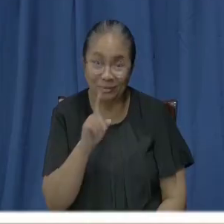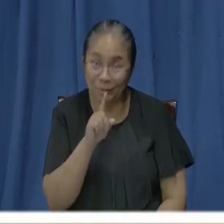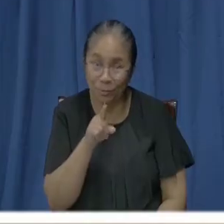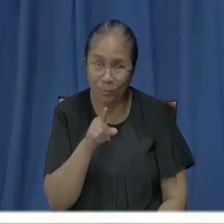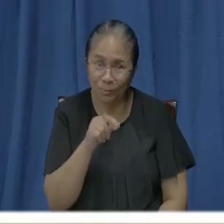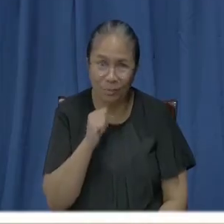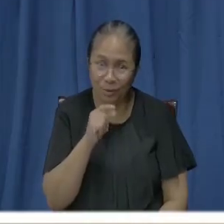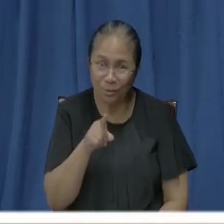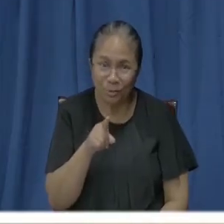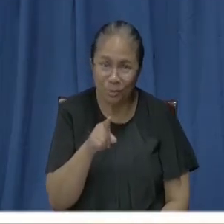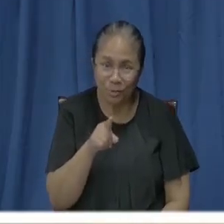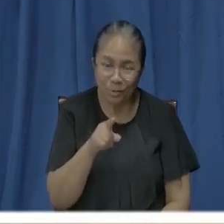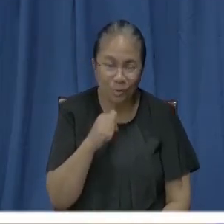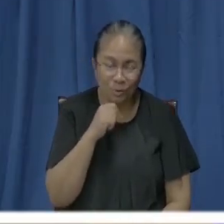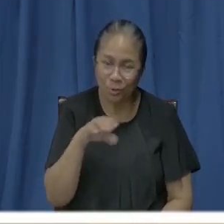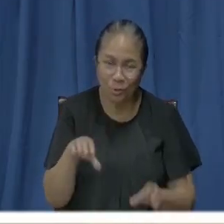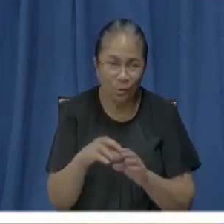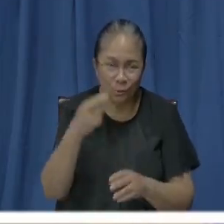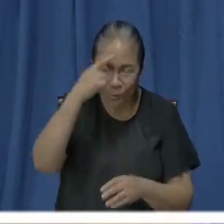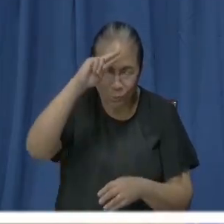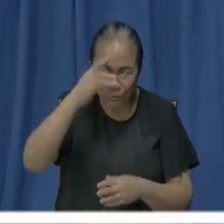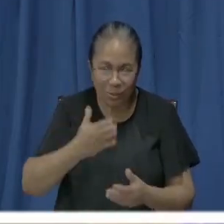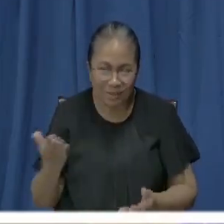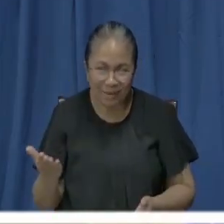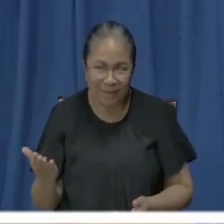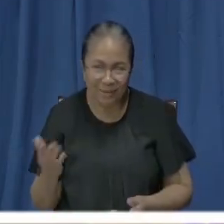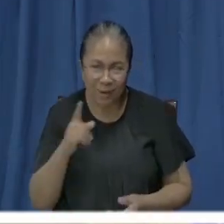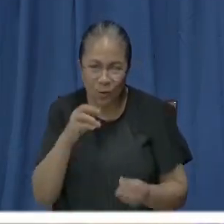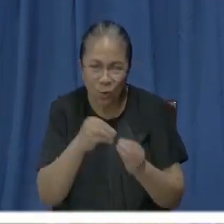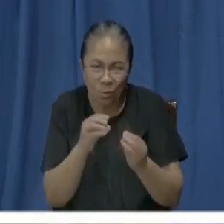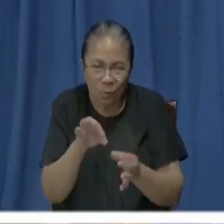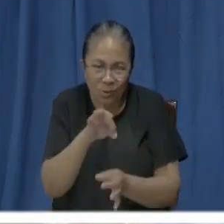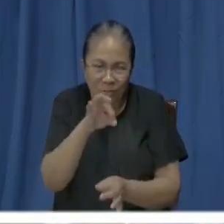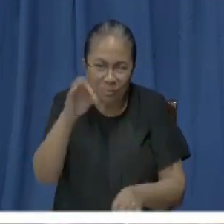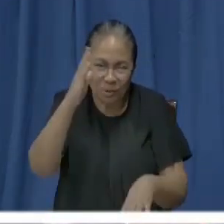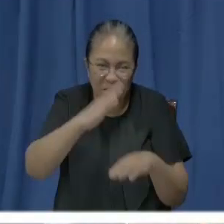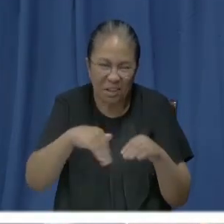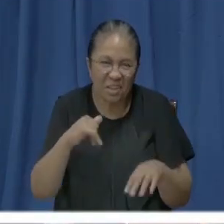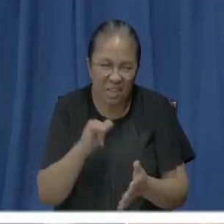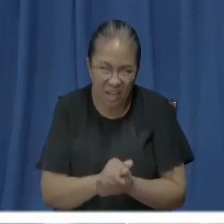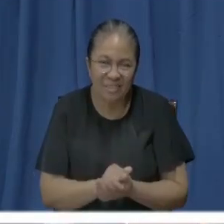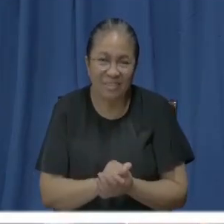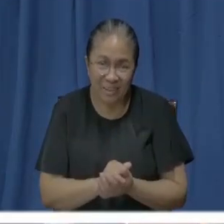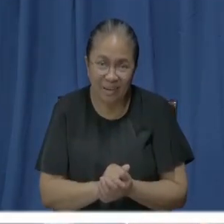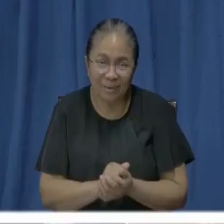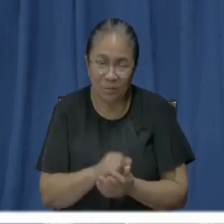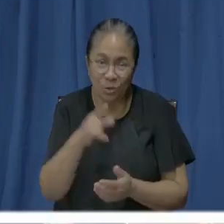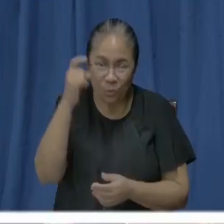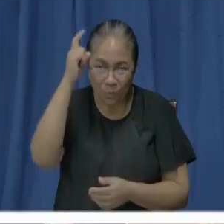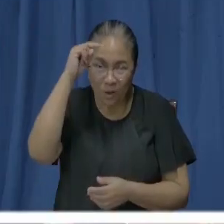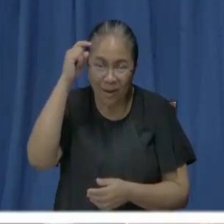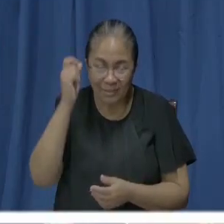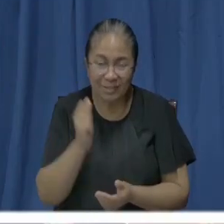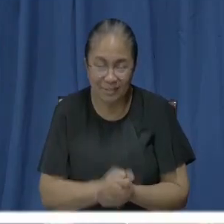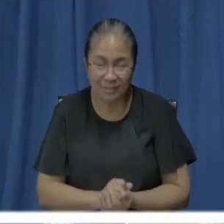Y'all don't do them kind of stupid things. All you're more spiritually wise than that. Correct?